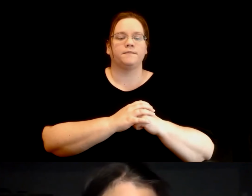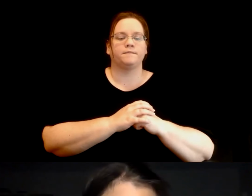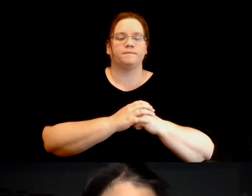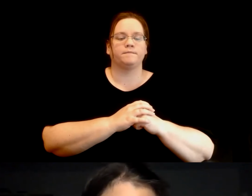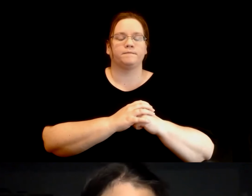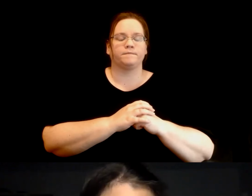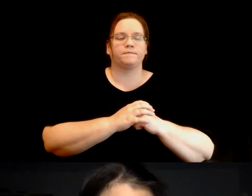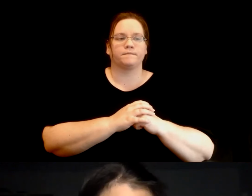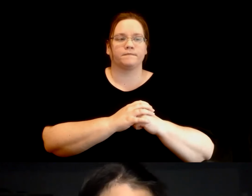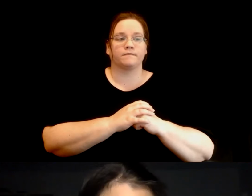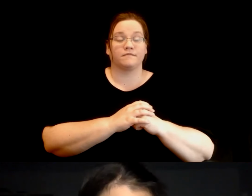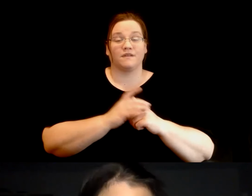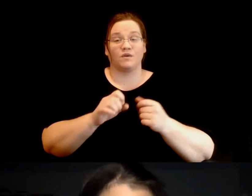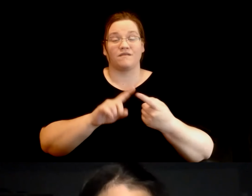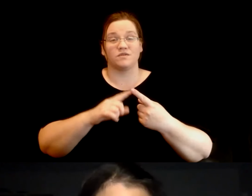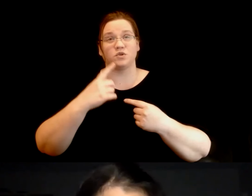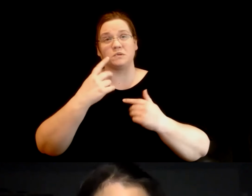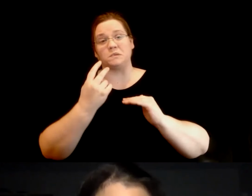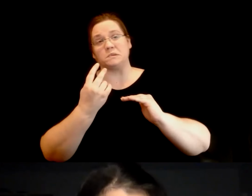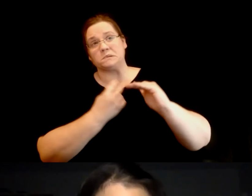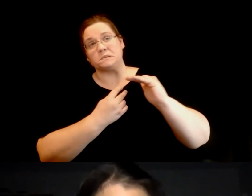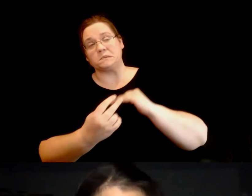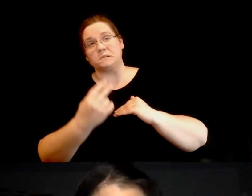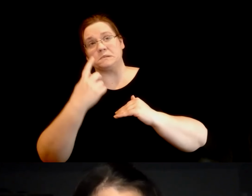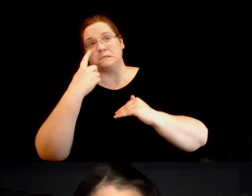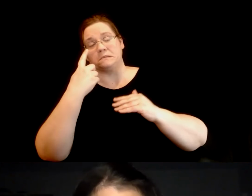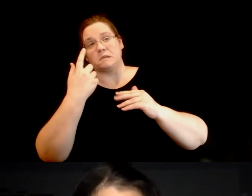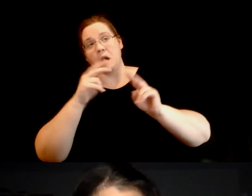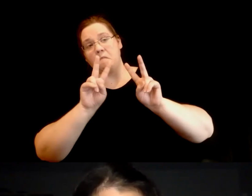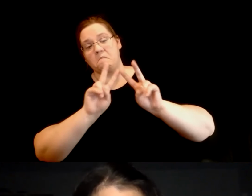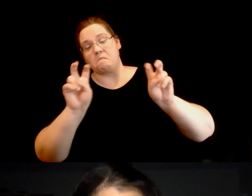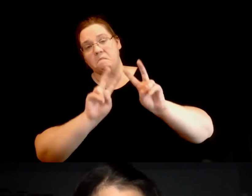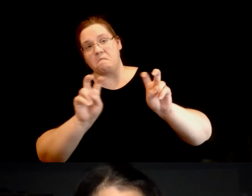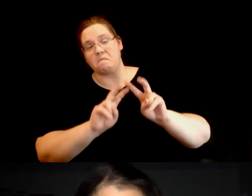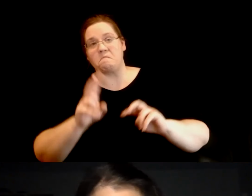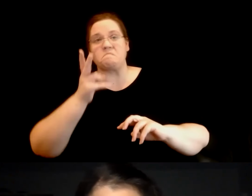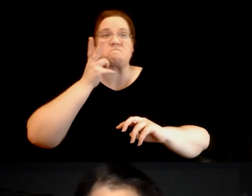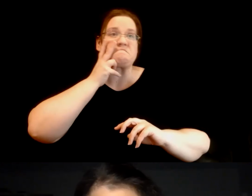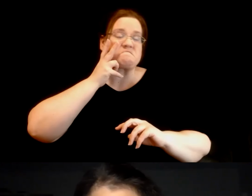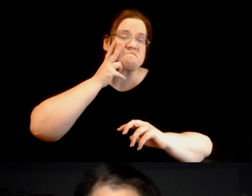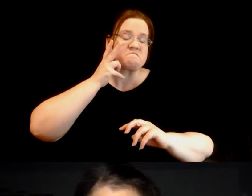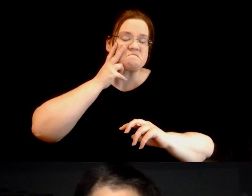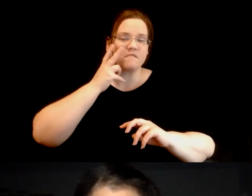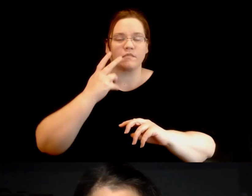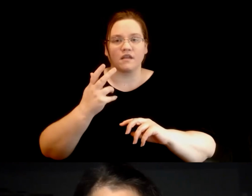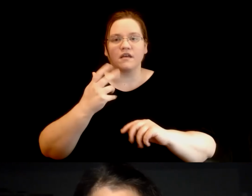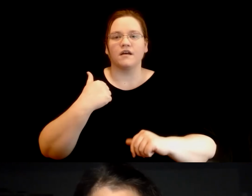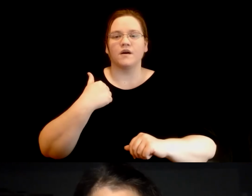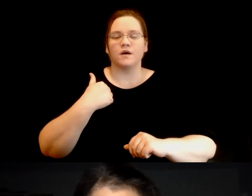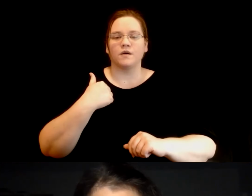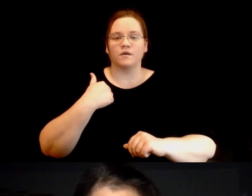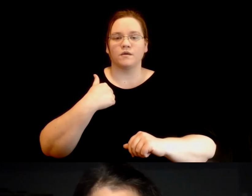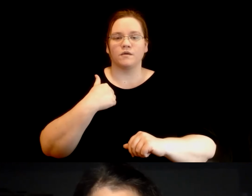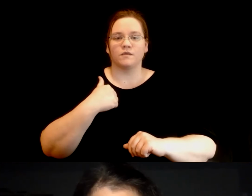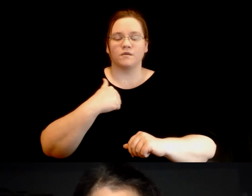We have to speculate a little bit here in this specific question. So we're looking at, do